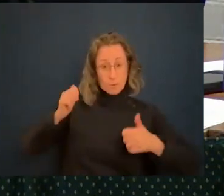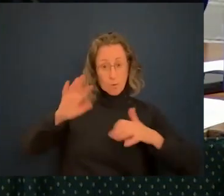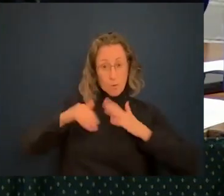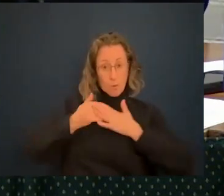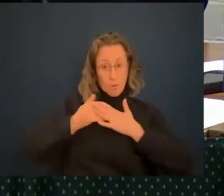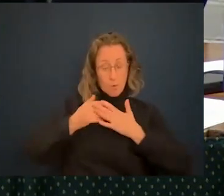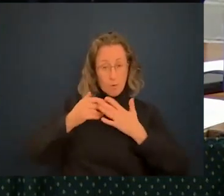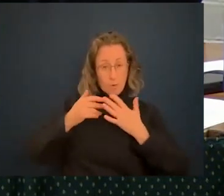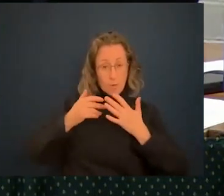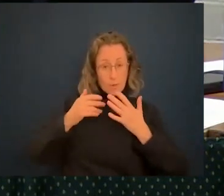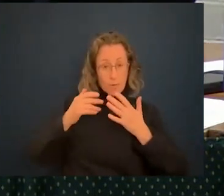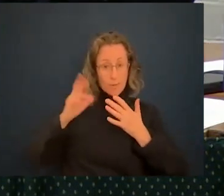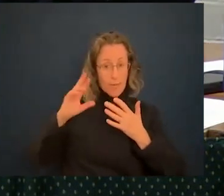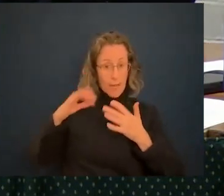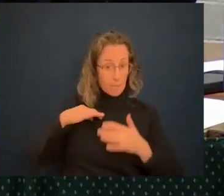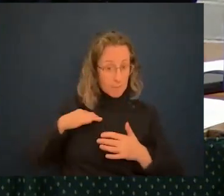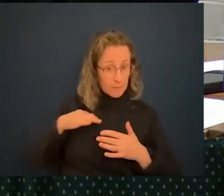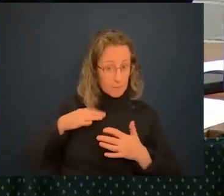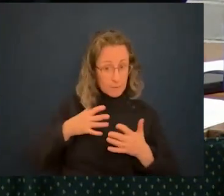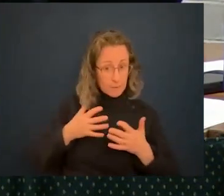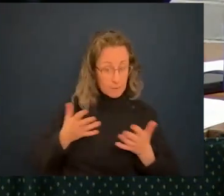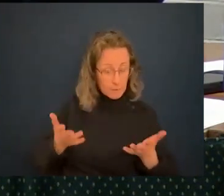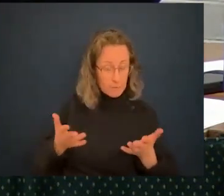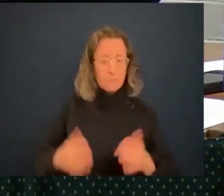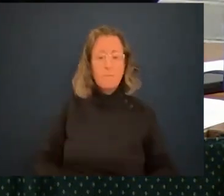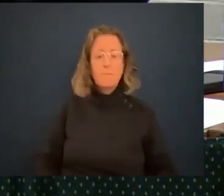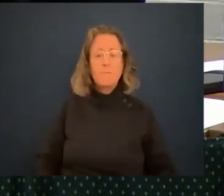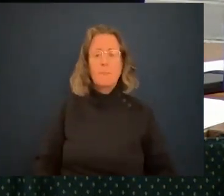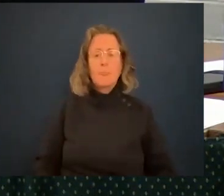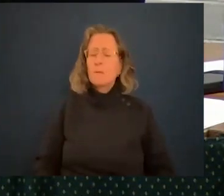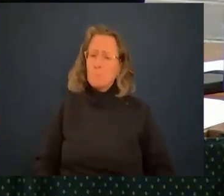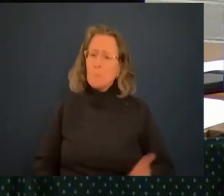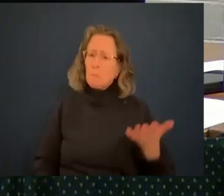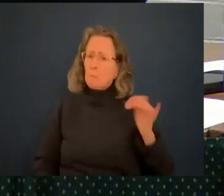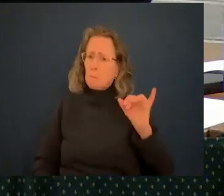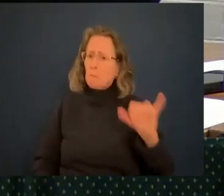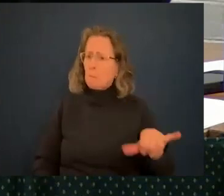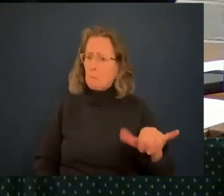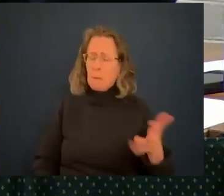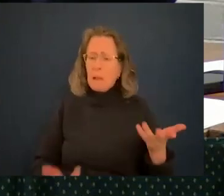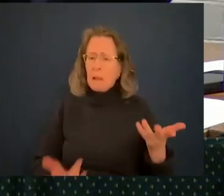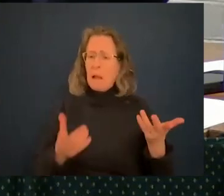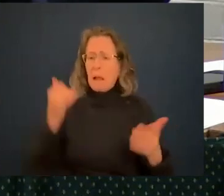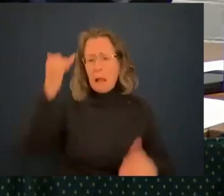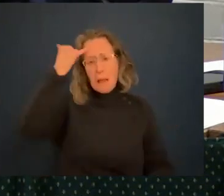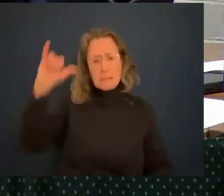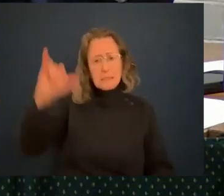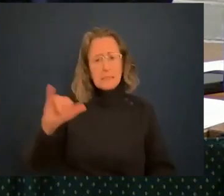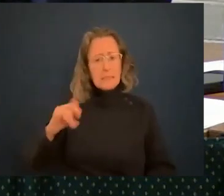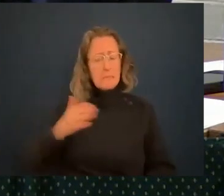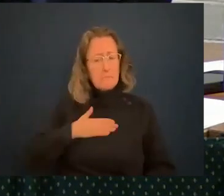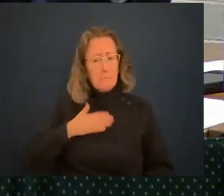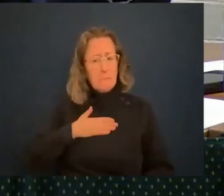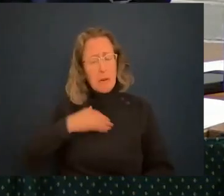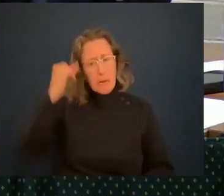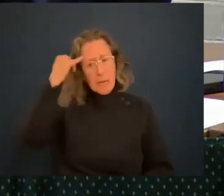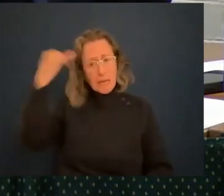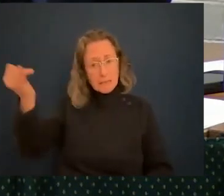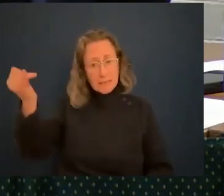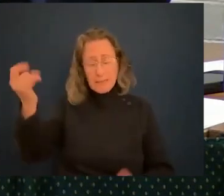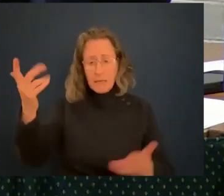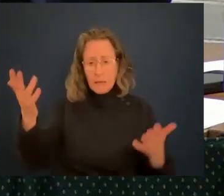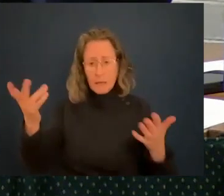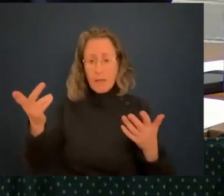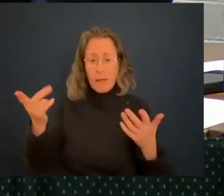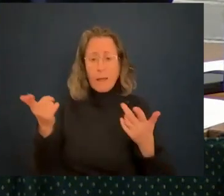you know so for me that's not so different than what I'm proposing it's just a do we want to pick a contractor or do